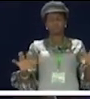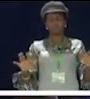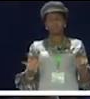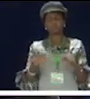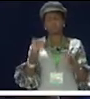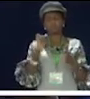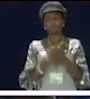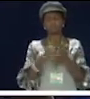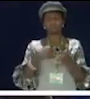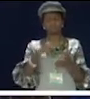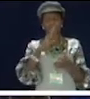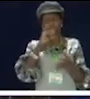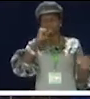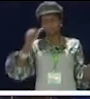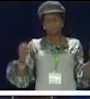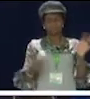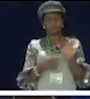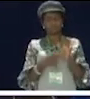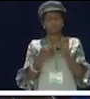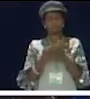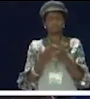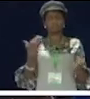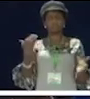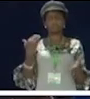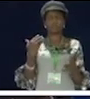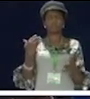that have been hidden before,